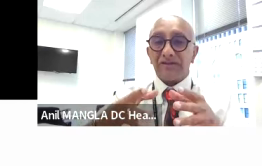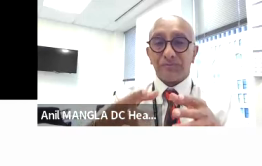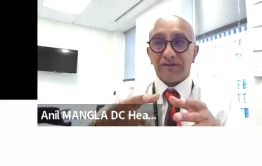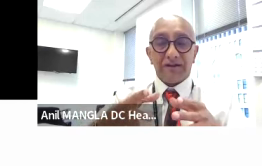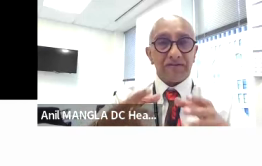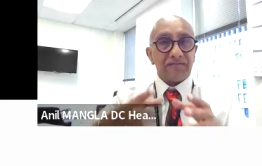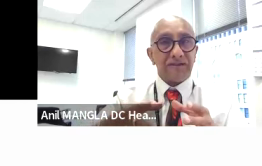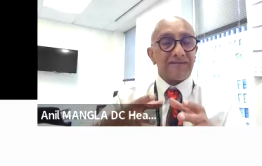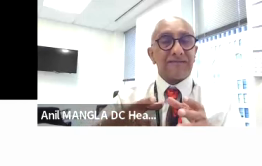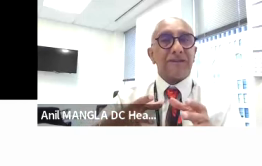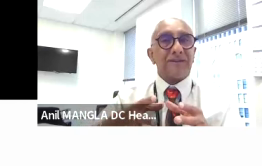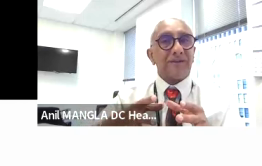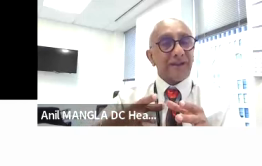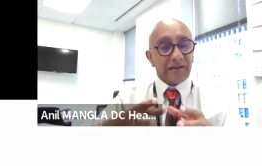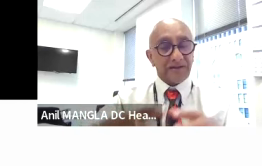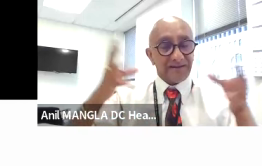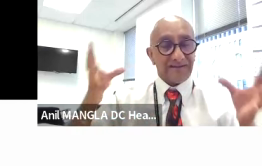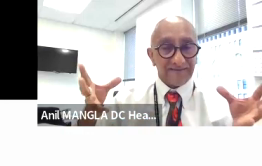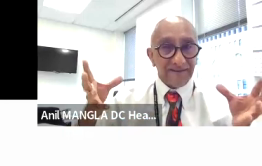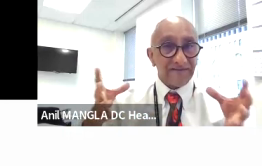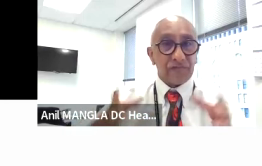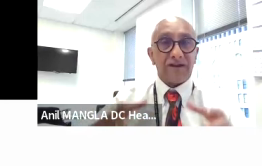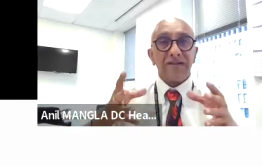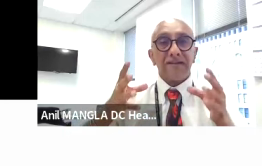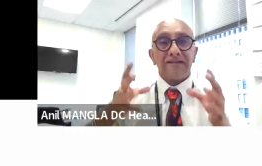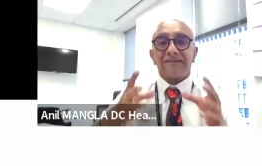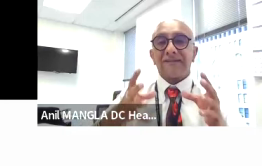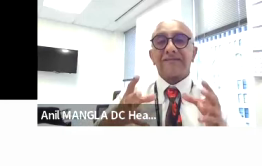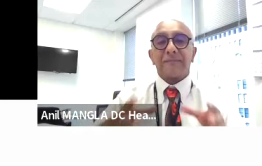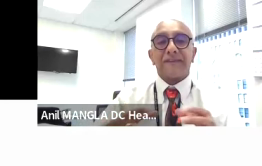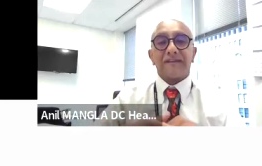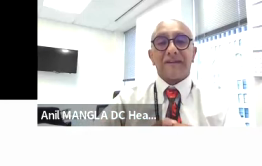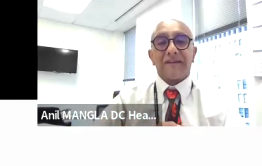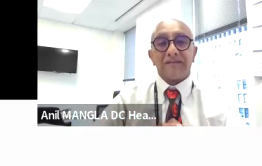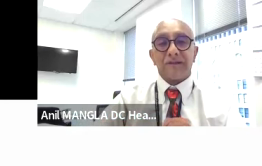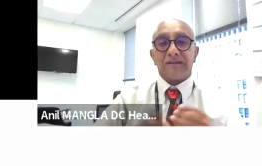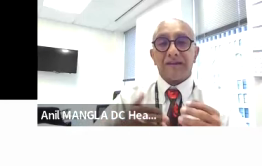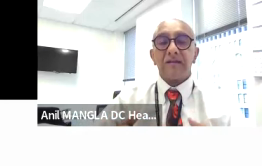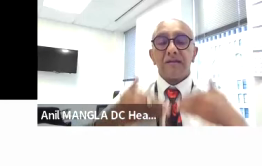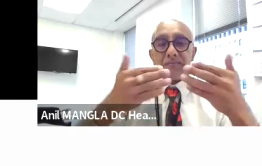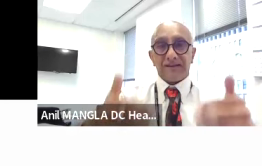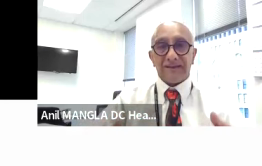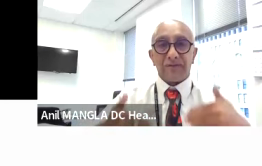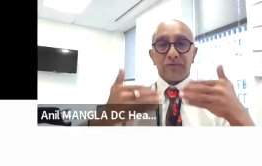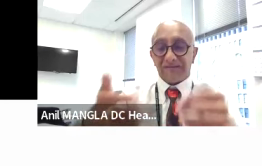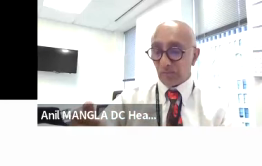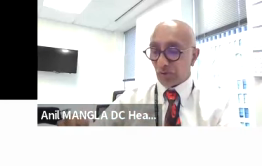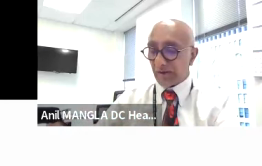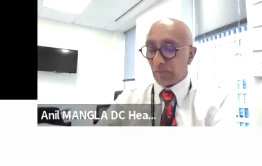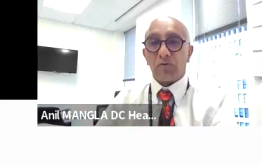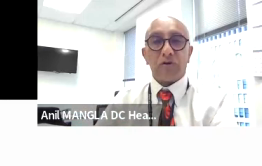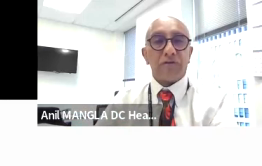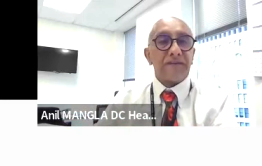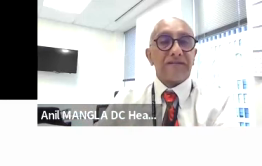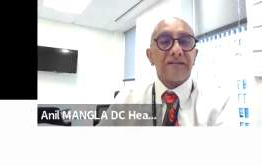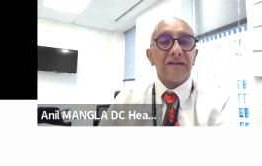didn't hear much about RSV. Doesn't mean it didn't exist, right? This is something that has been there, but again, we've seen more